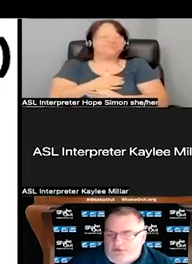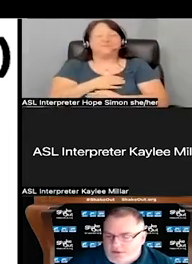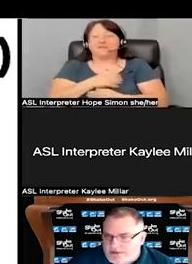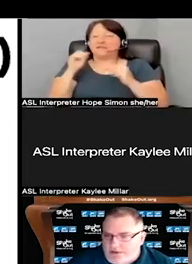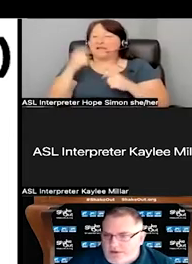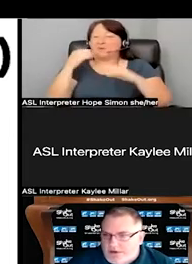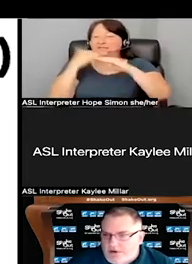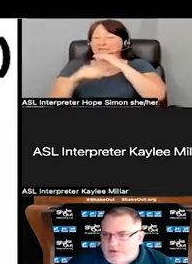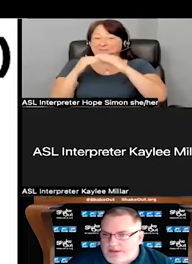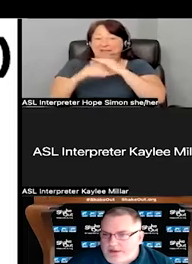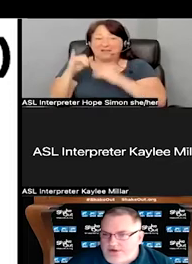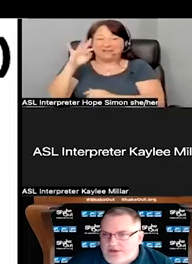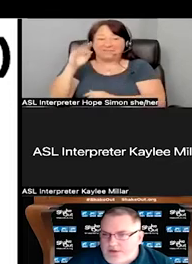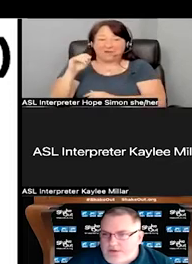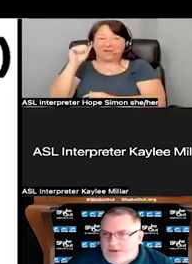email